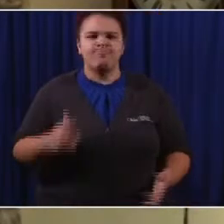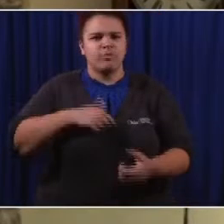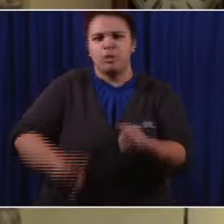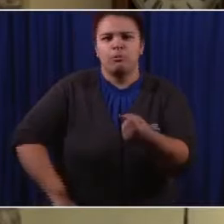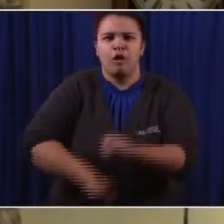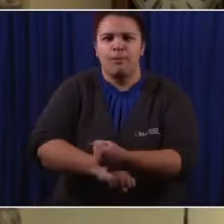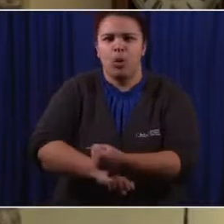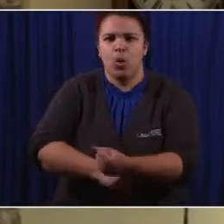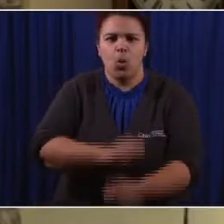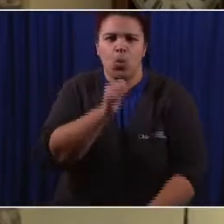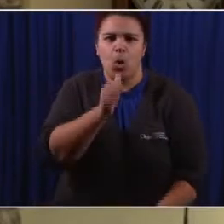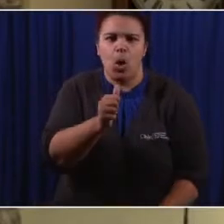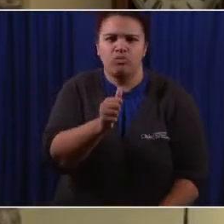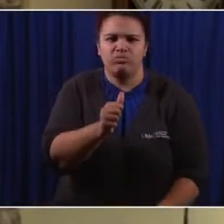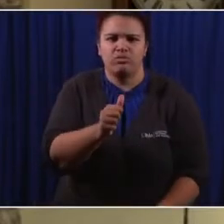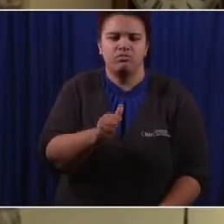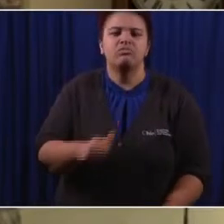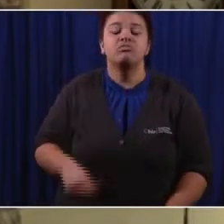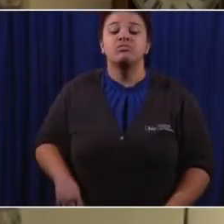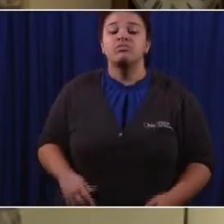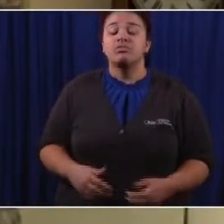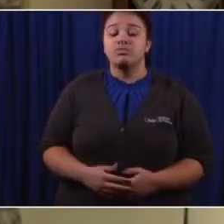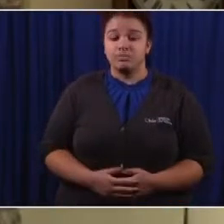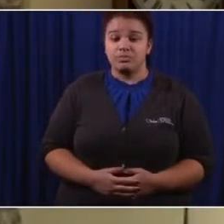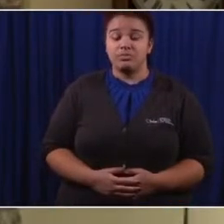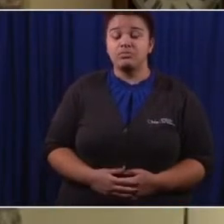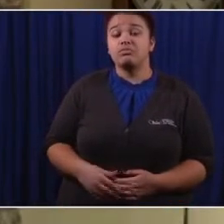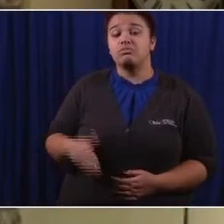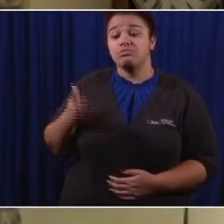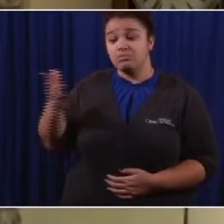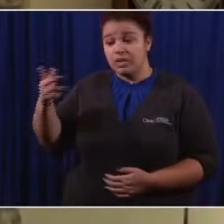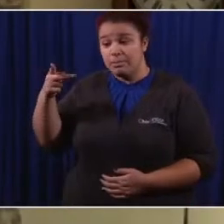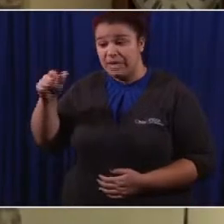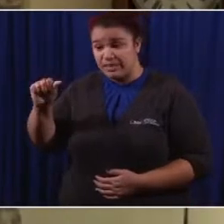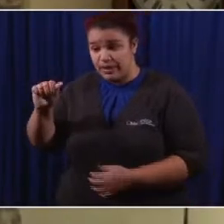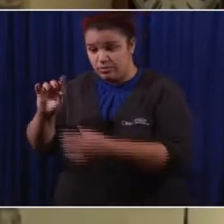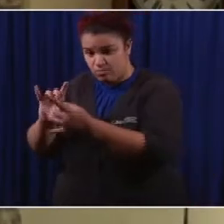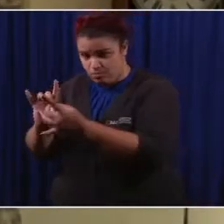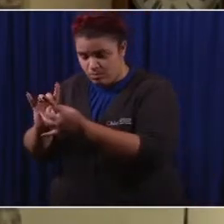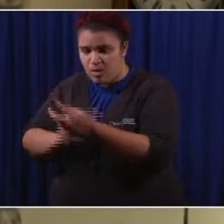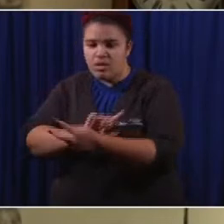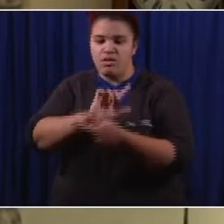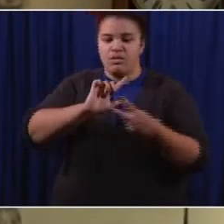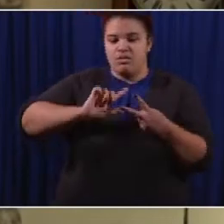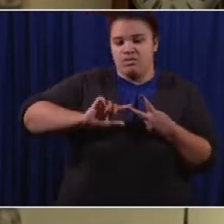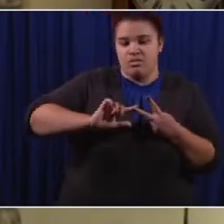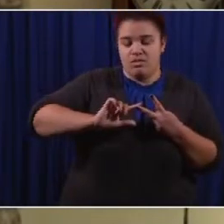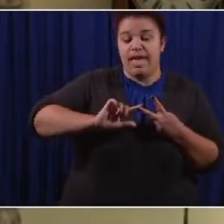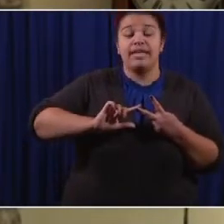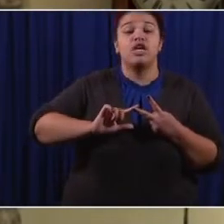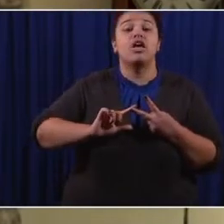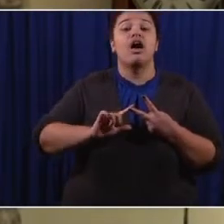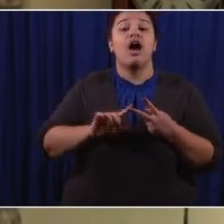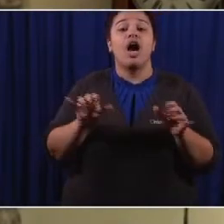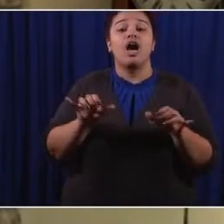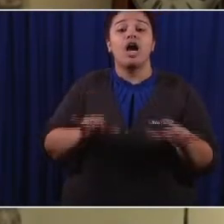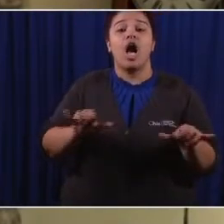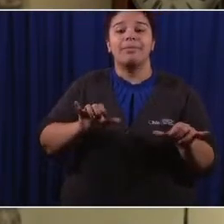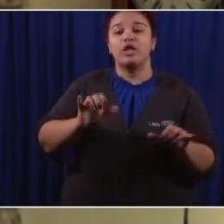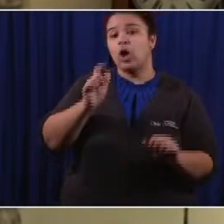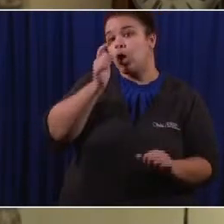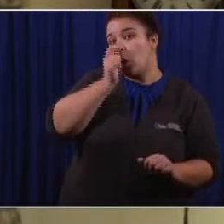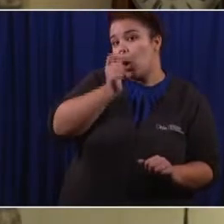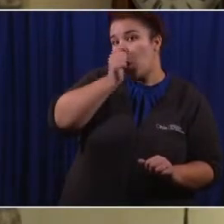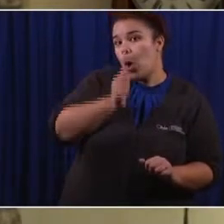Judge Stickman in Pennsylvania, and given the latest science showing that exposure to the common cold provides COVID T-cell immunity in